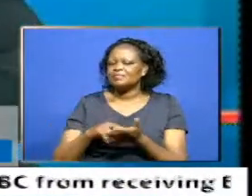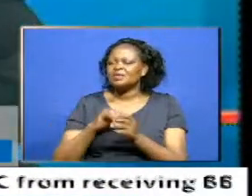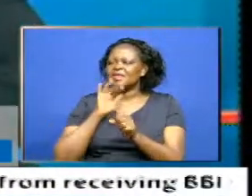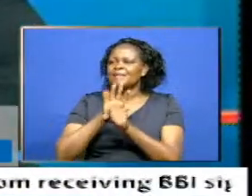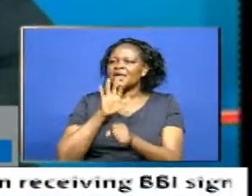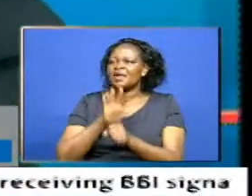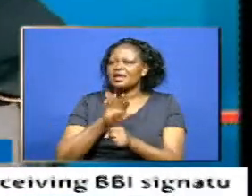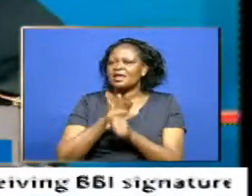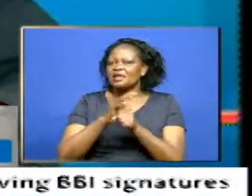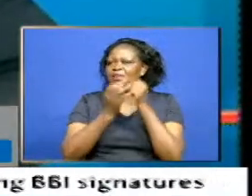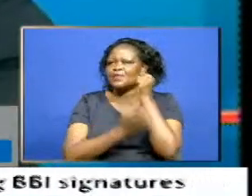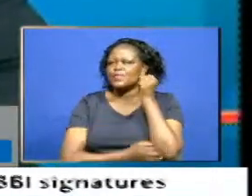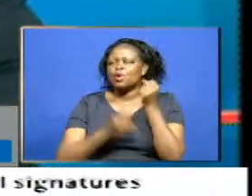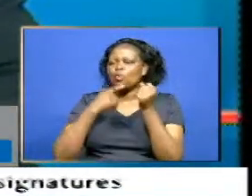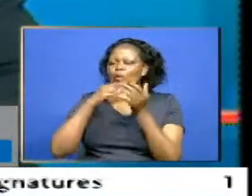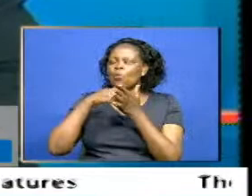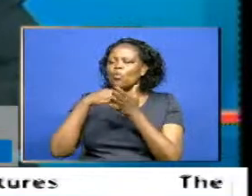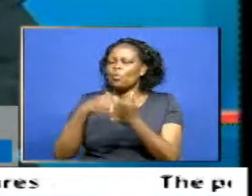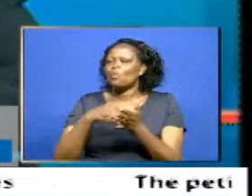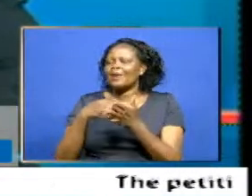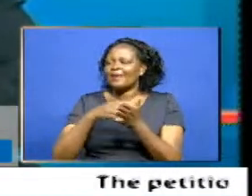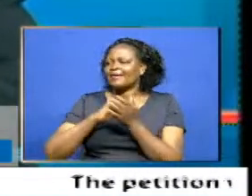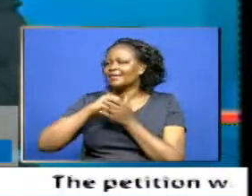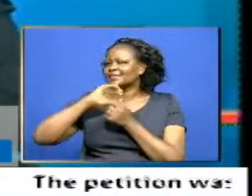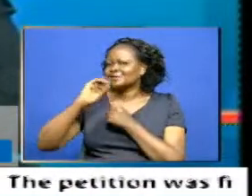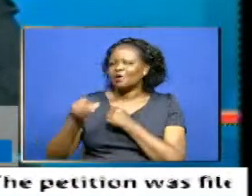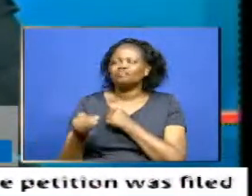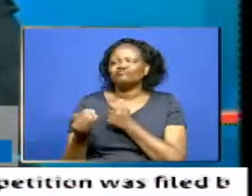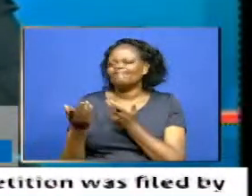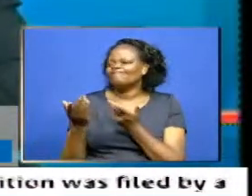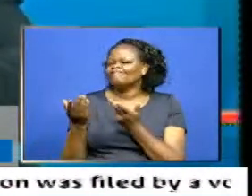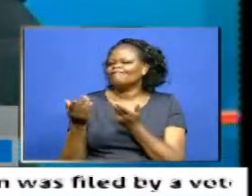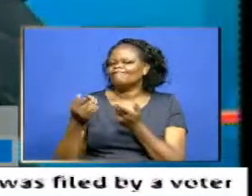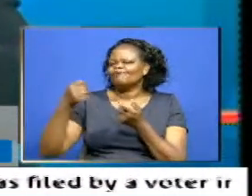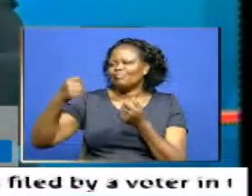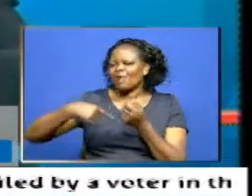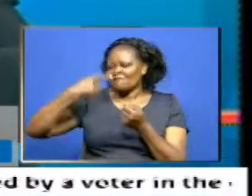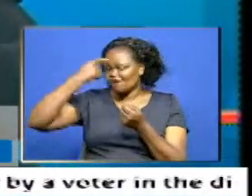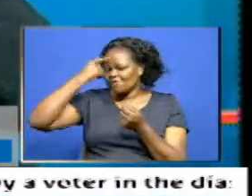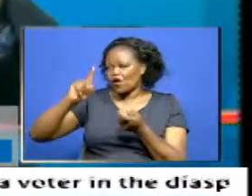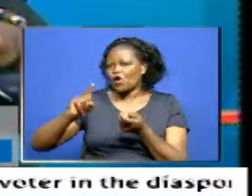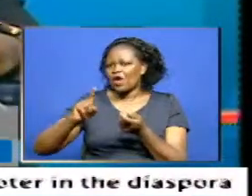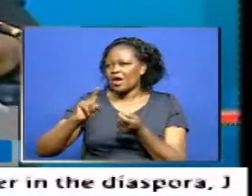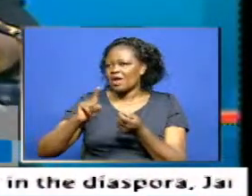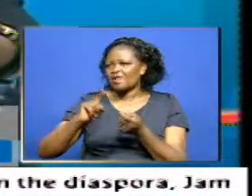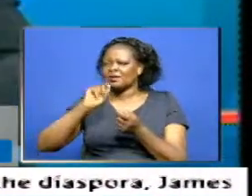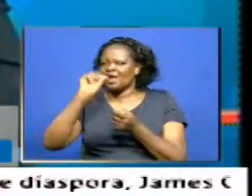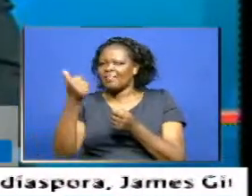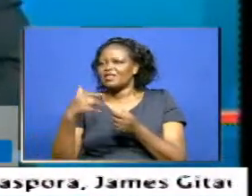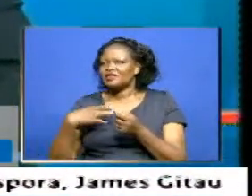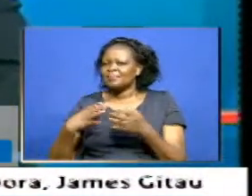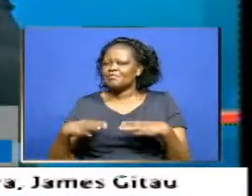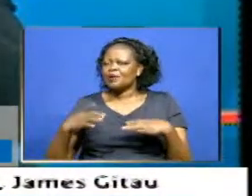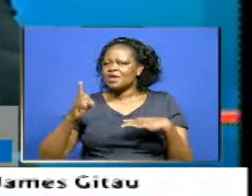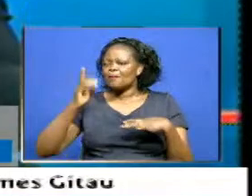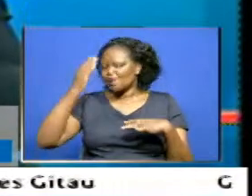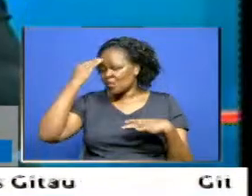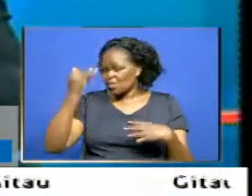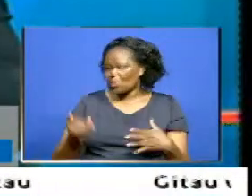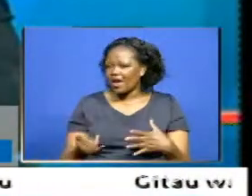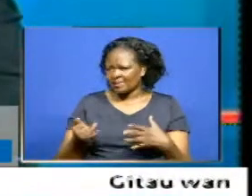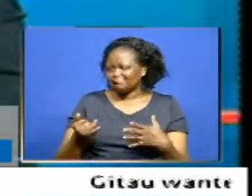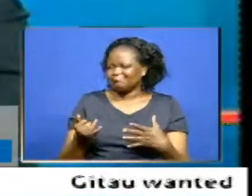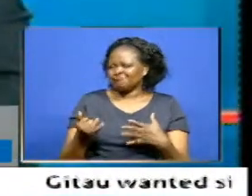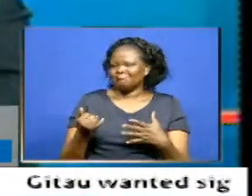poor who are vulnerable completely in urban areas are usually compensated for by the middle class and the rich people in Nairobi, because we are pulling those